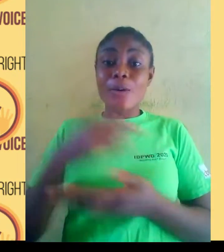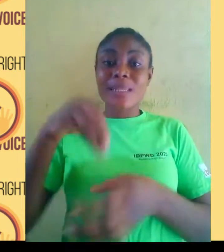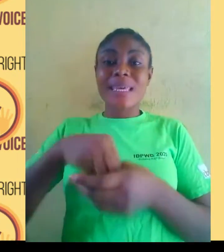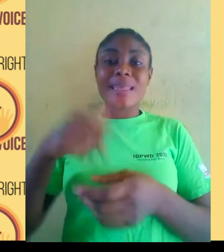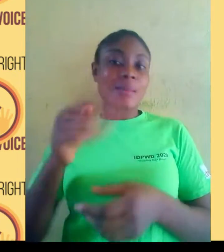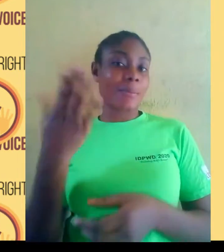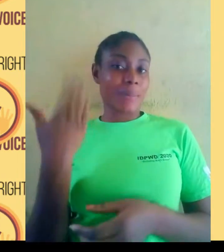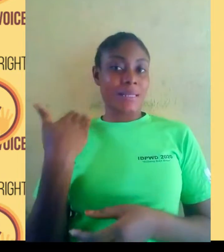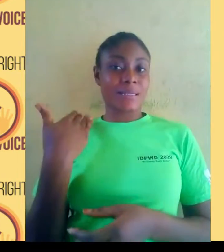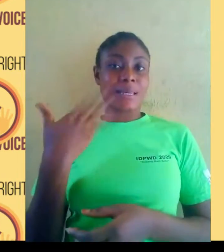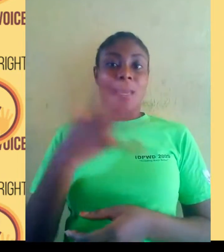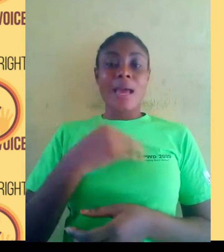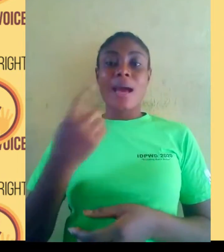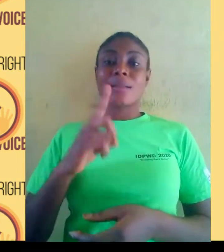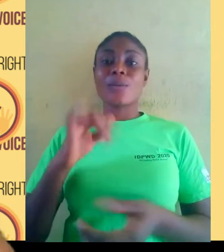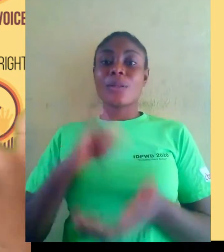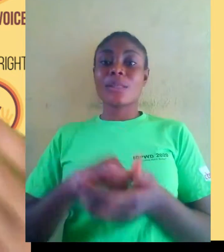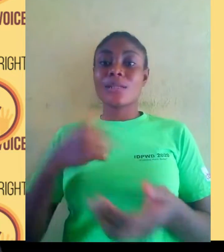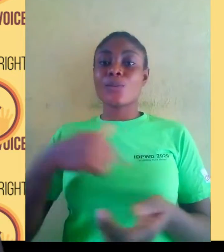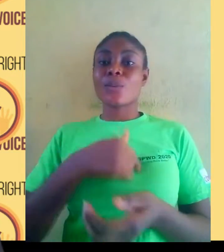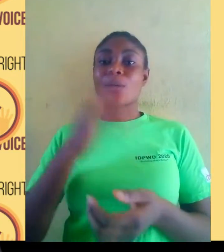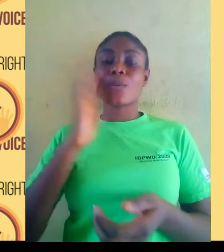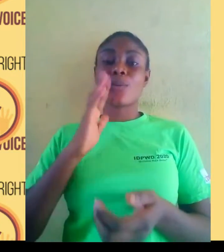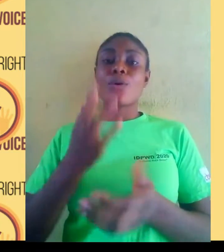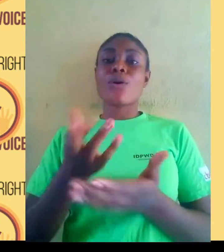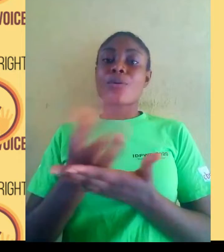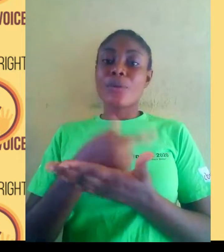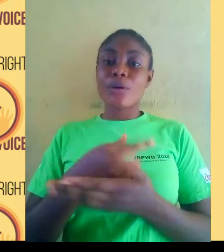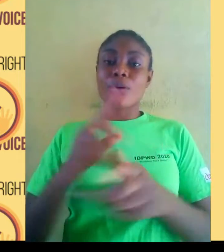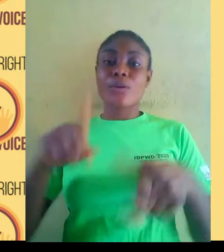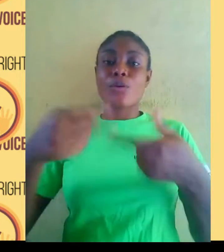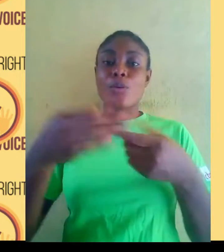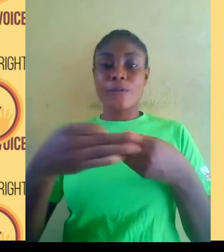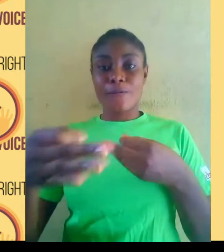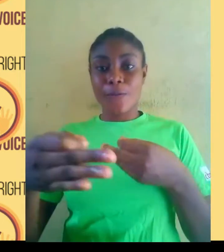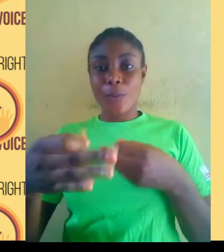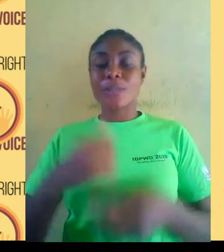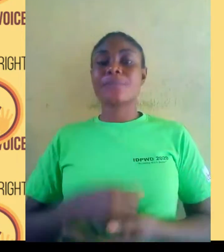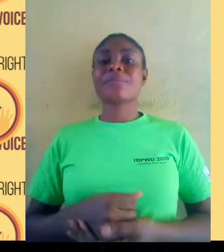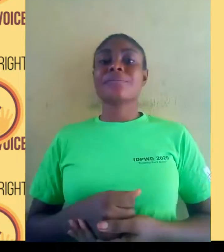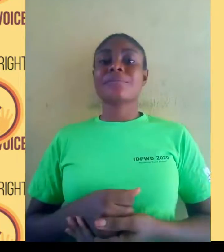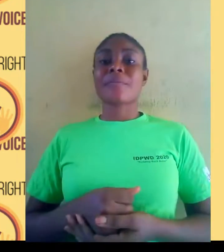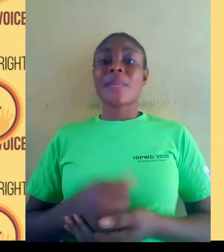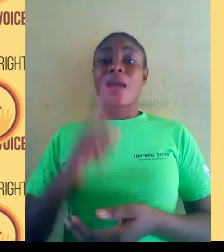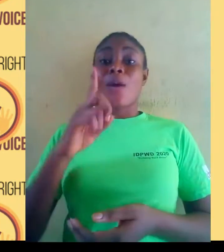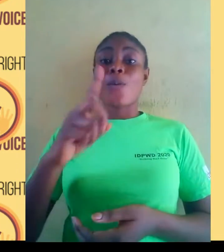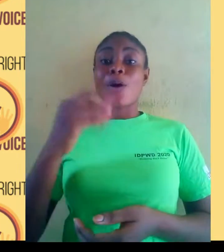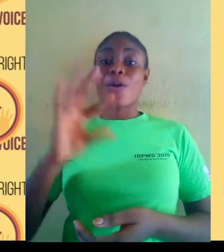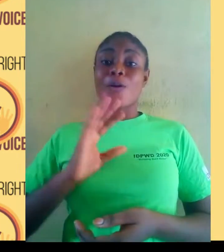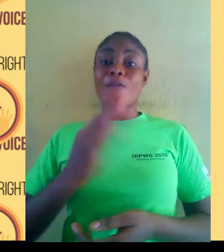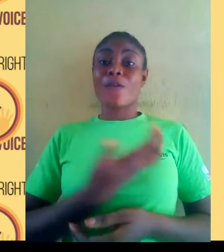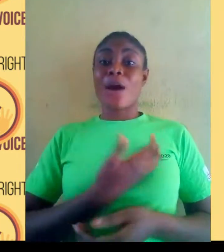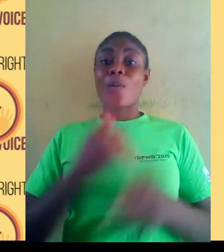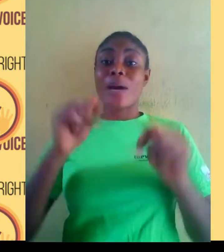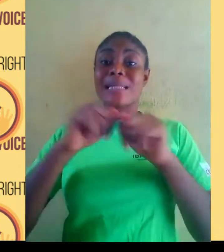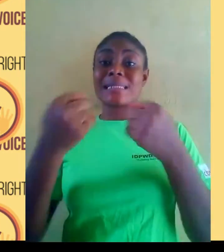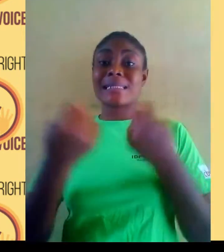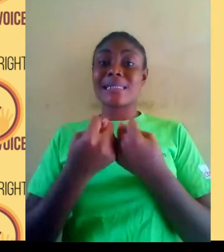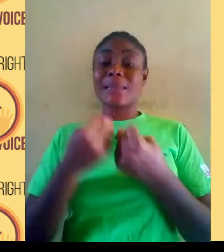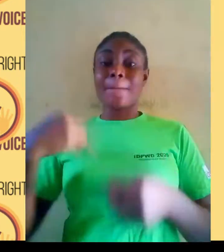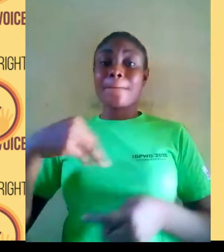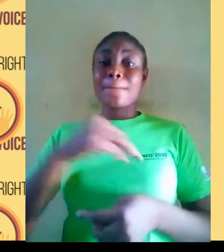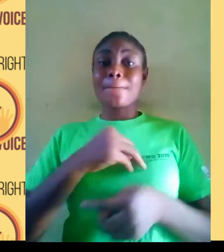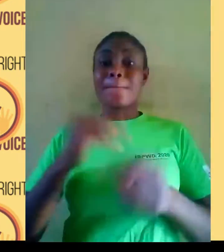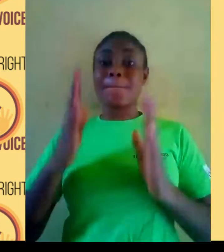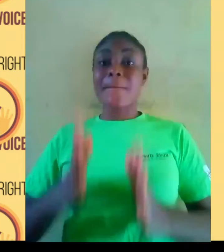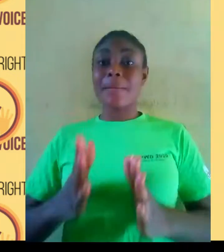here in the past and the ones we're going to record going forward. One of our team members that is going to be